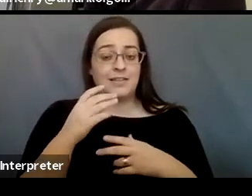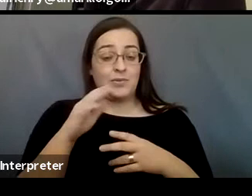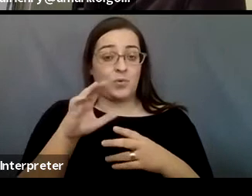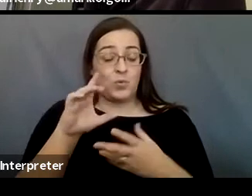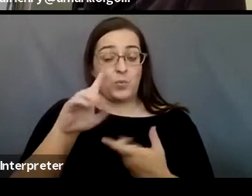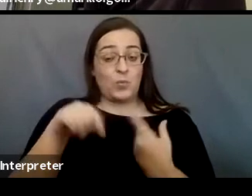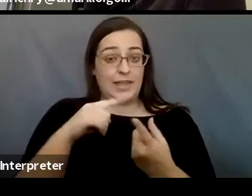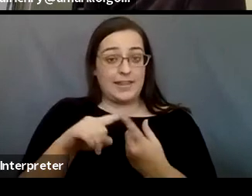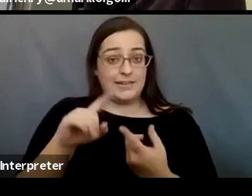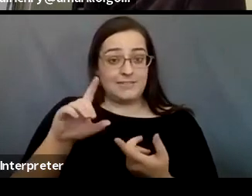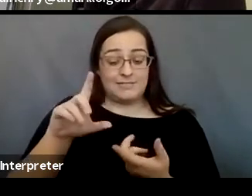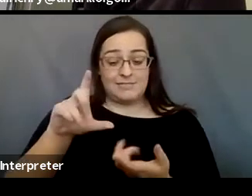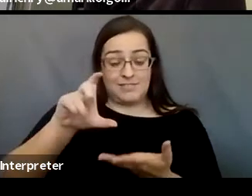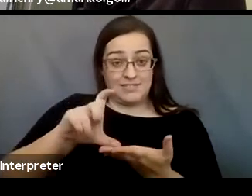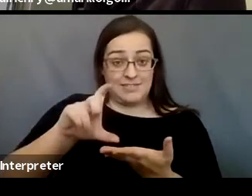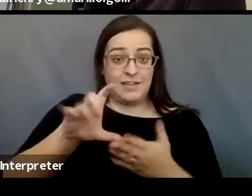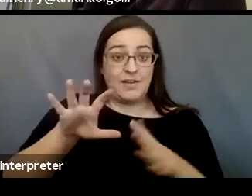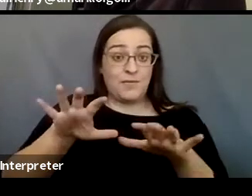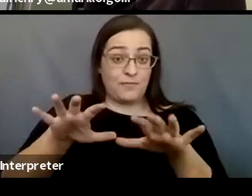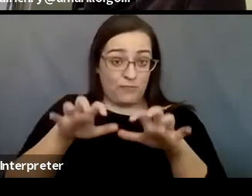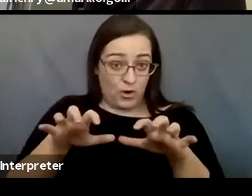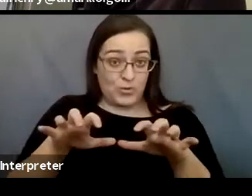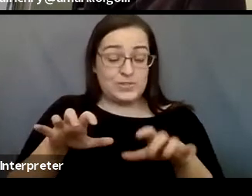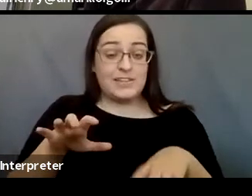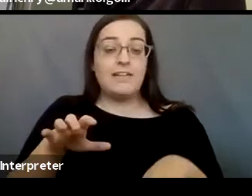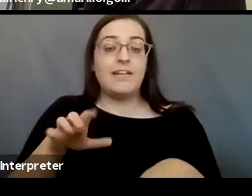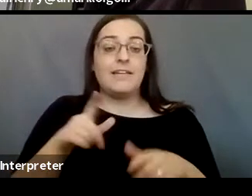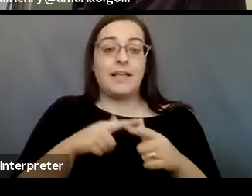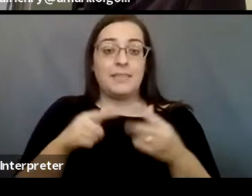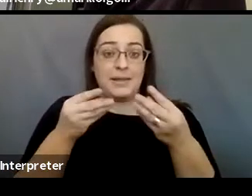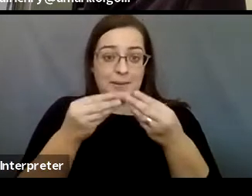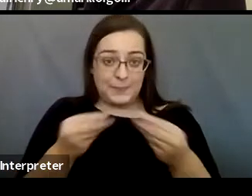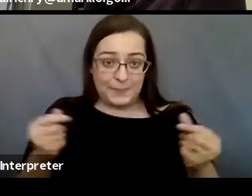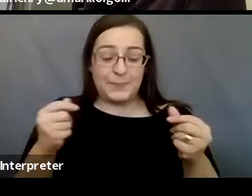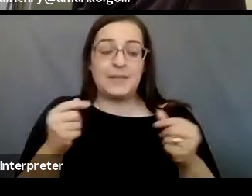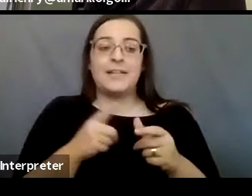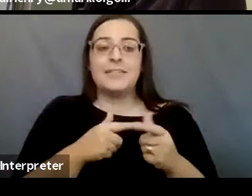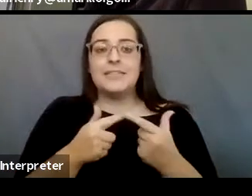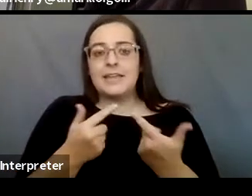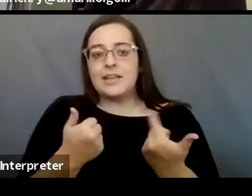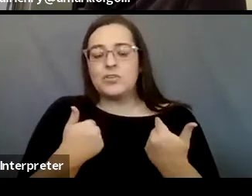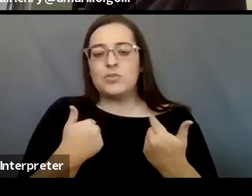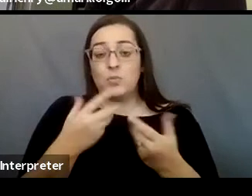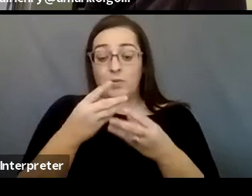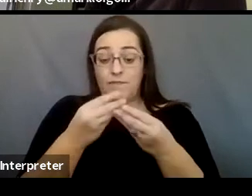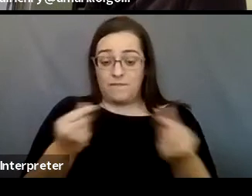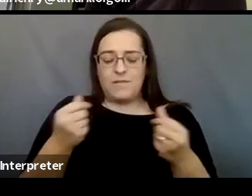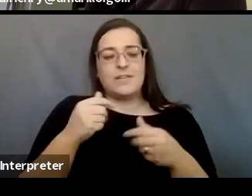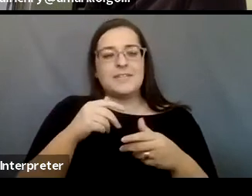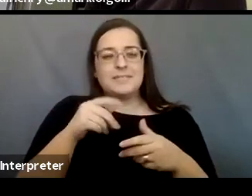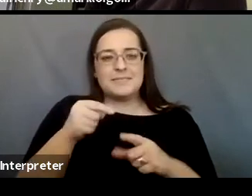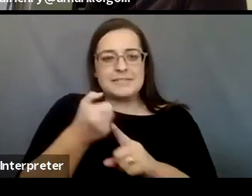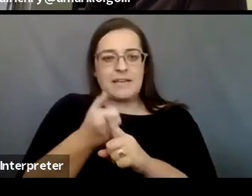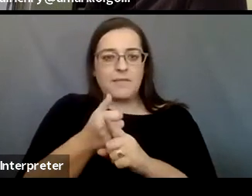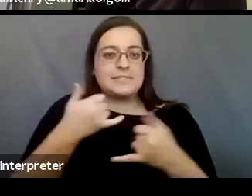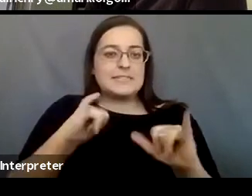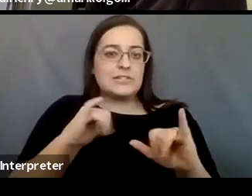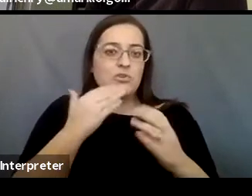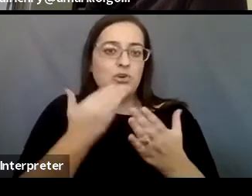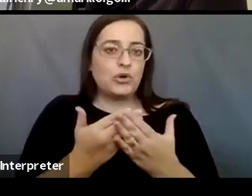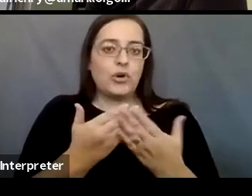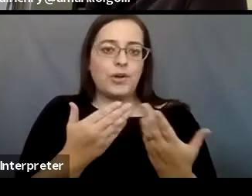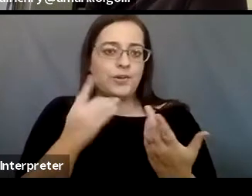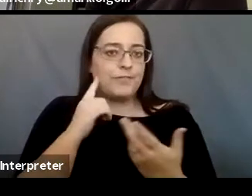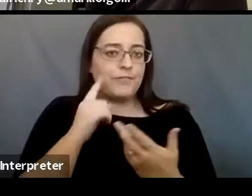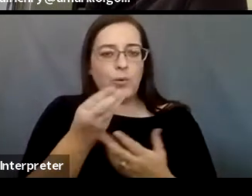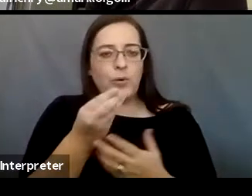been suspended with a normal saline diluent. And you have so many hours then that vaccine is good thereafter. And we